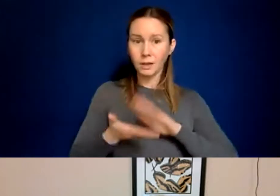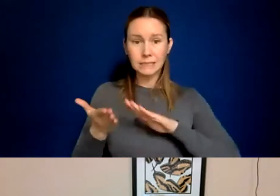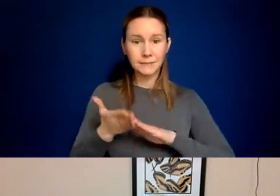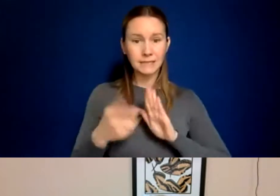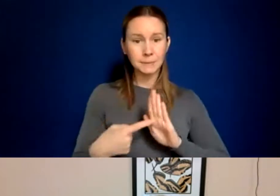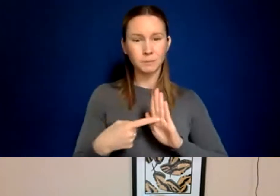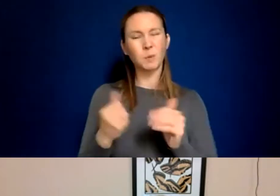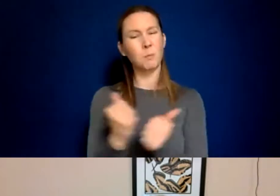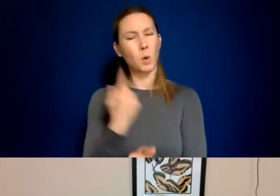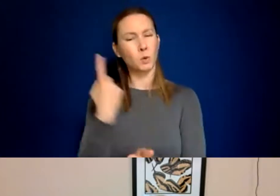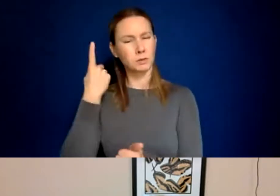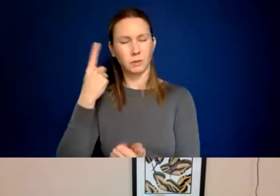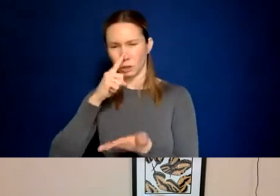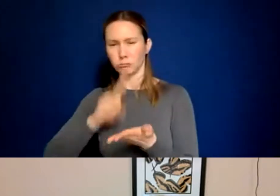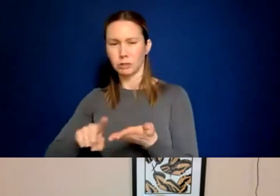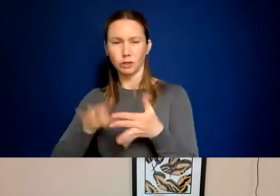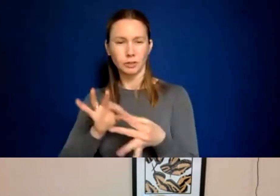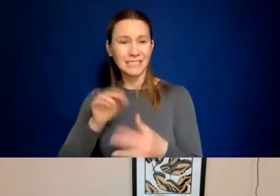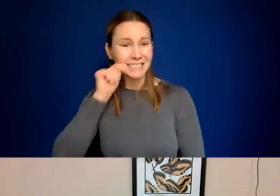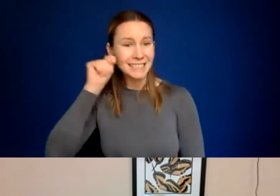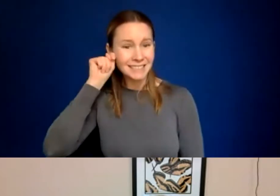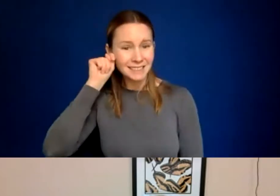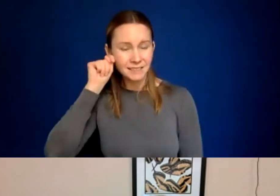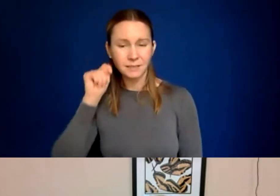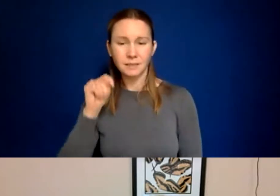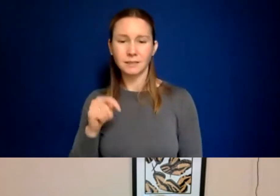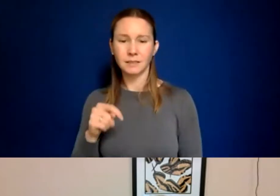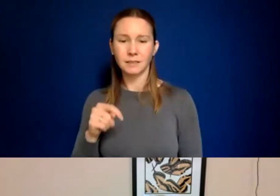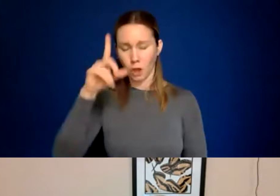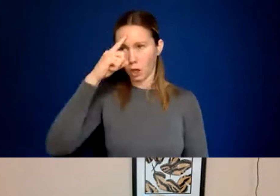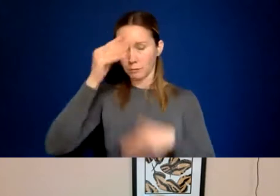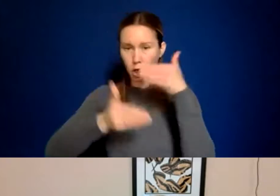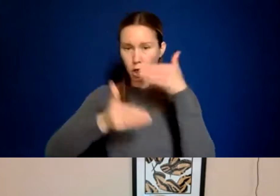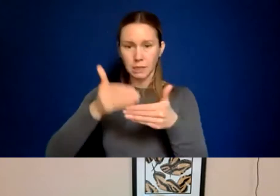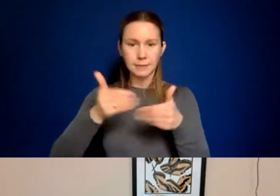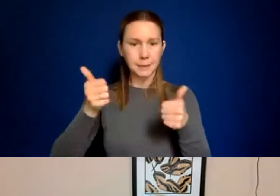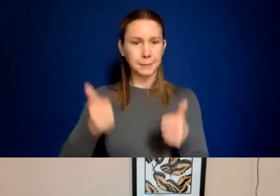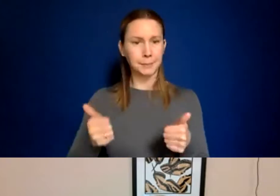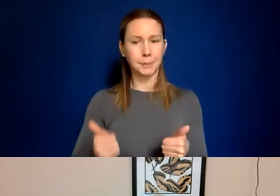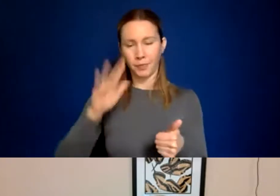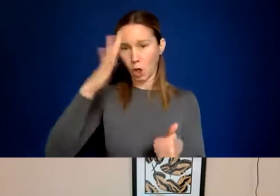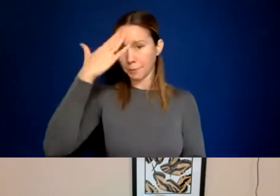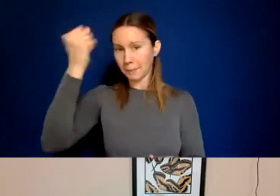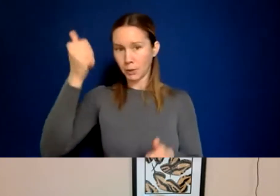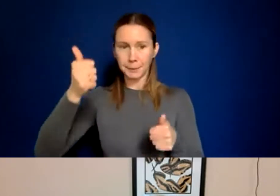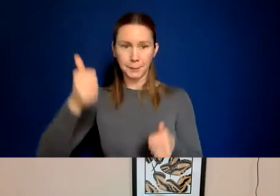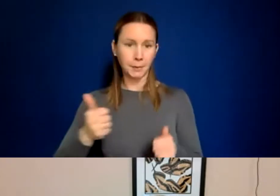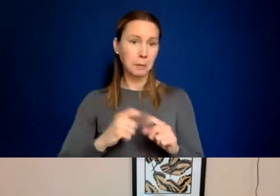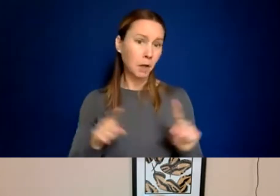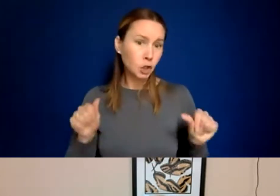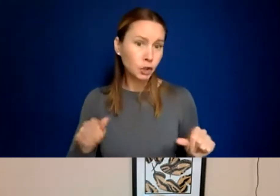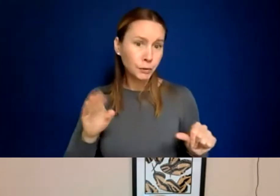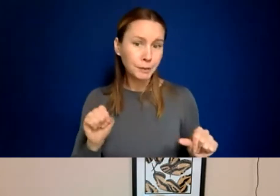teenagers, where processing speed comes down, memory comes down, but it could be